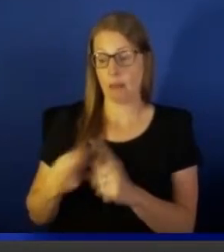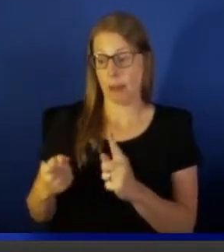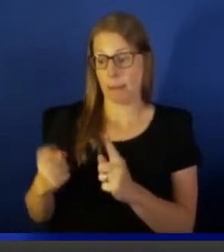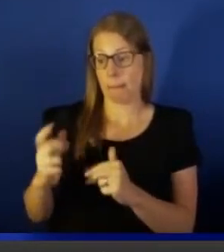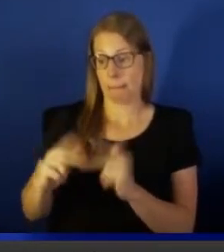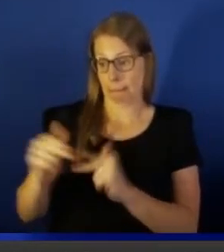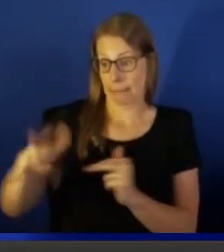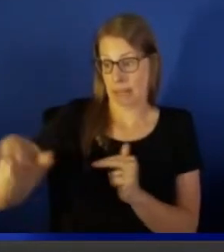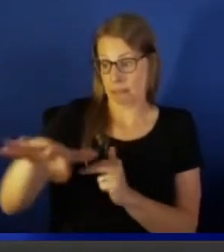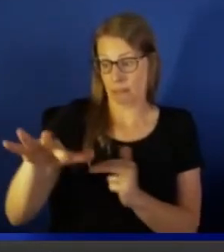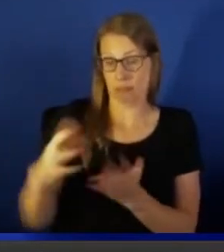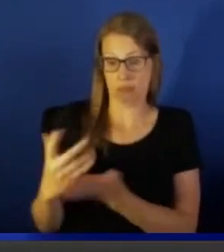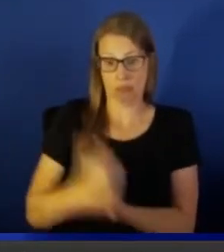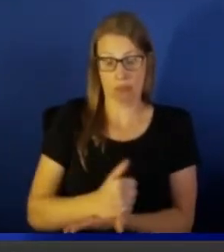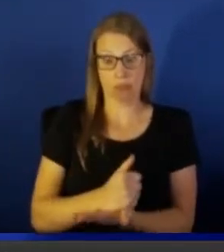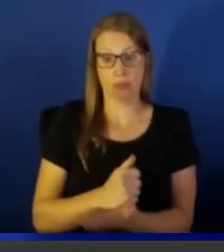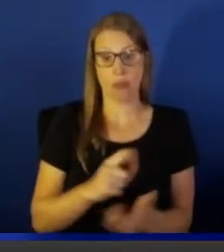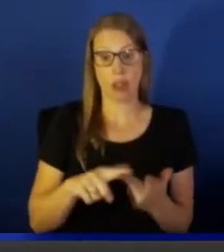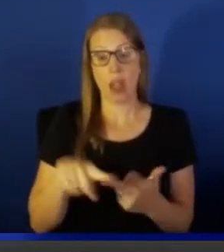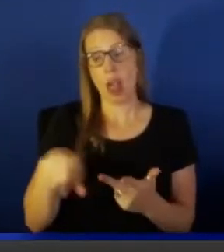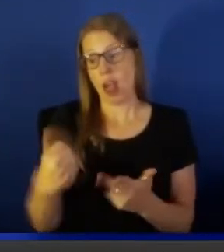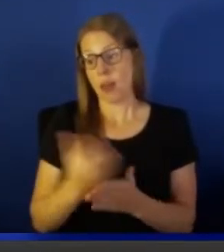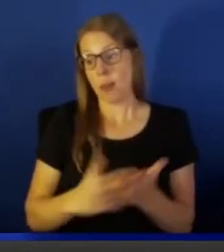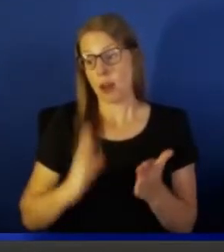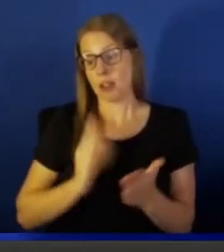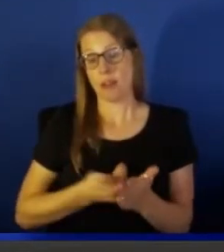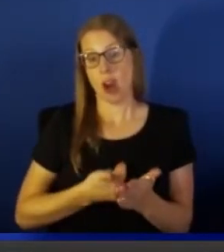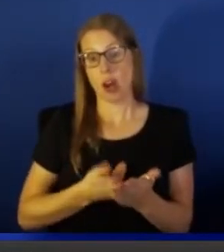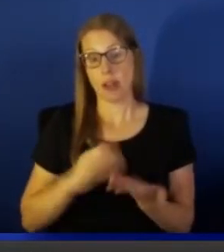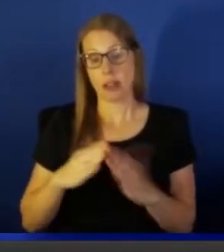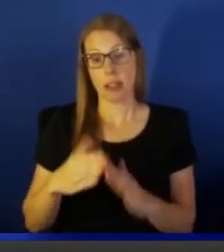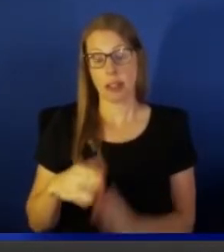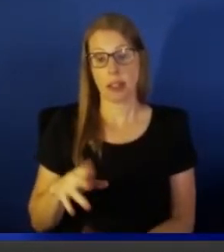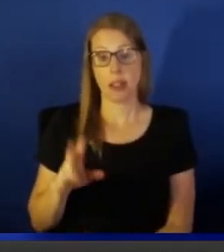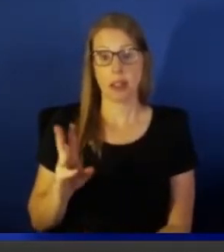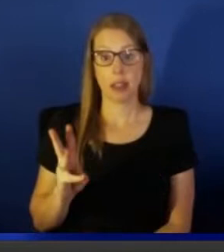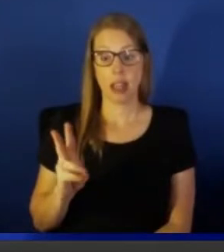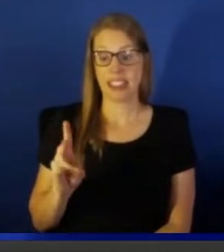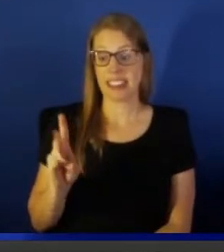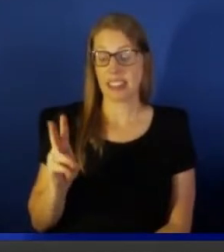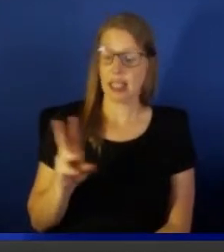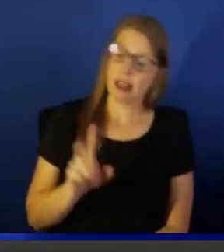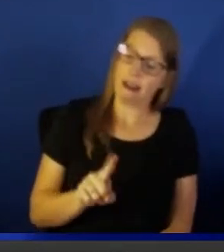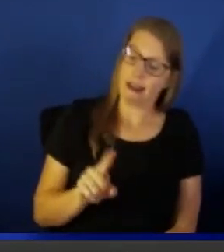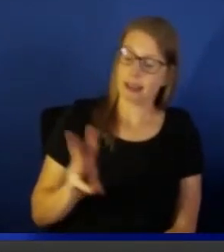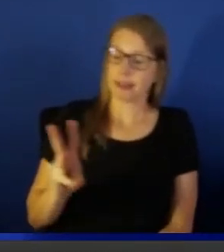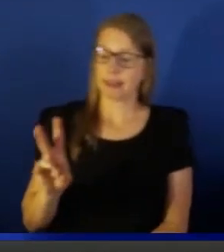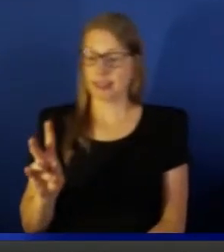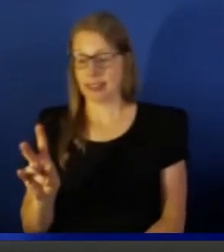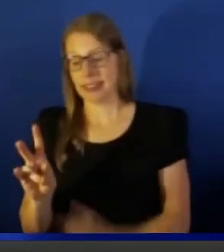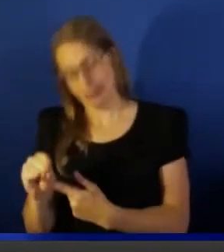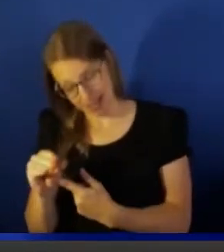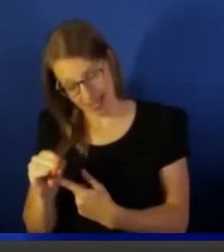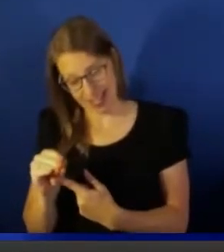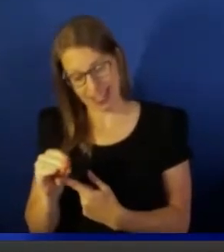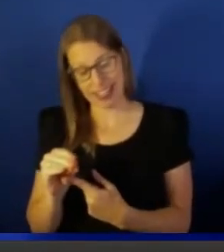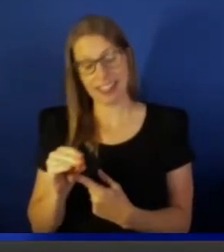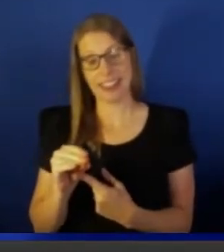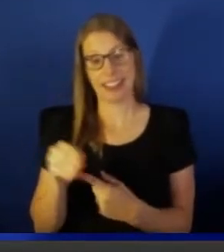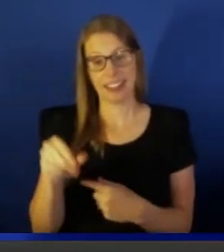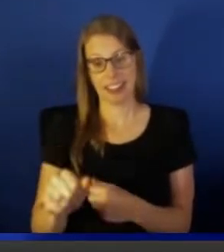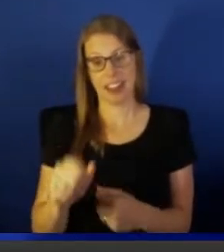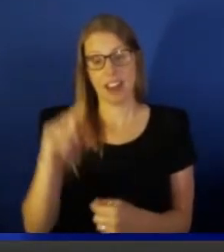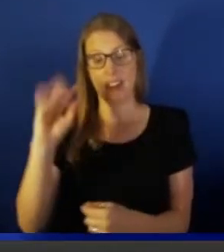way, we have those requests for other parts of our city too, 71 Highway Corridor and beyond. But the hope is a largely federal investment mixed with good